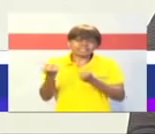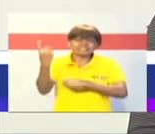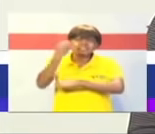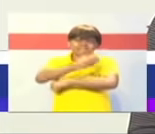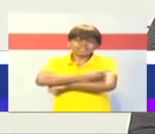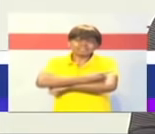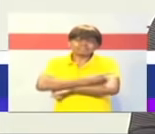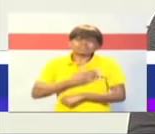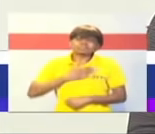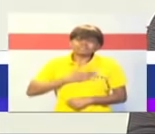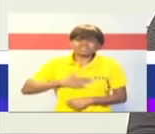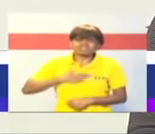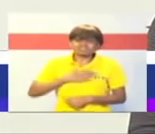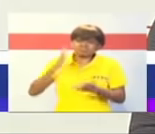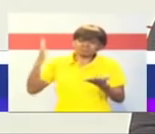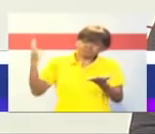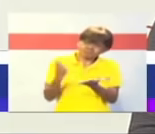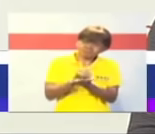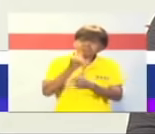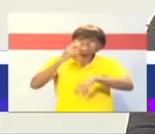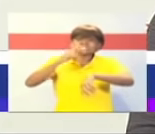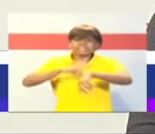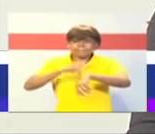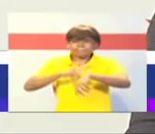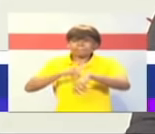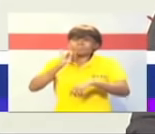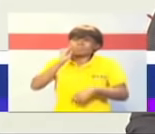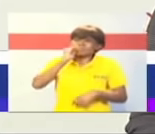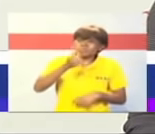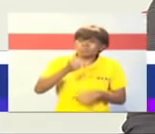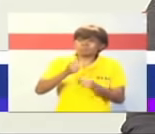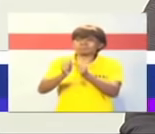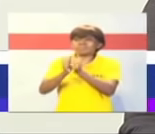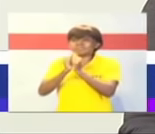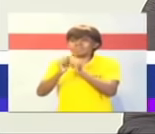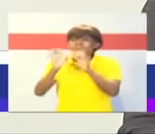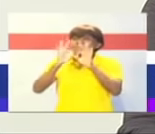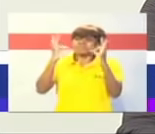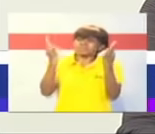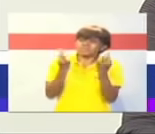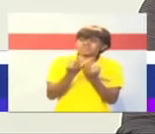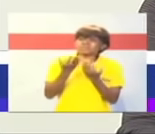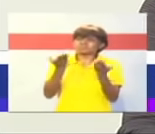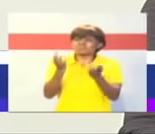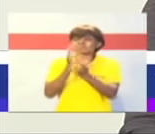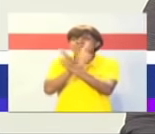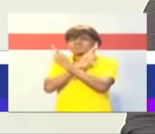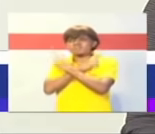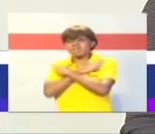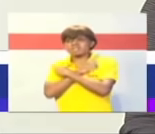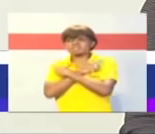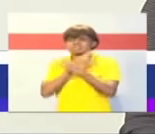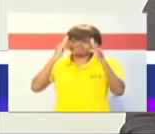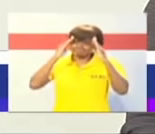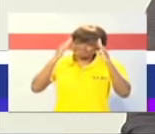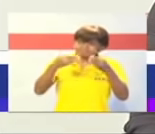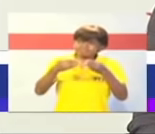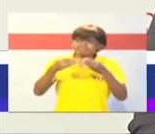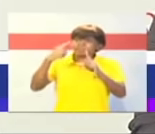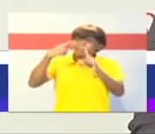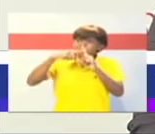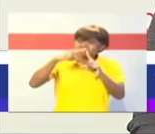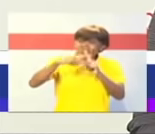some time tomorrow, spend with the family, and do something that helps you to relax and focus on